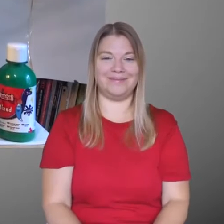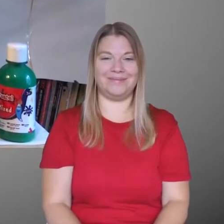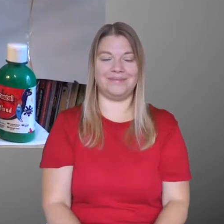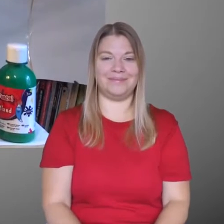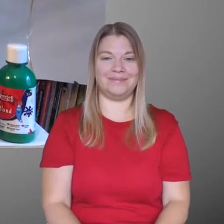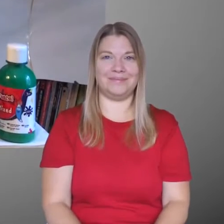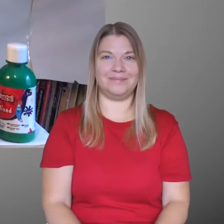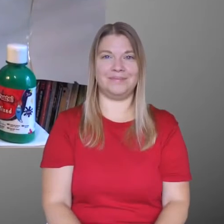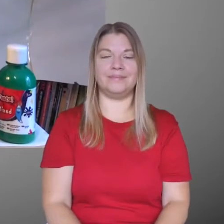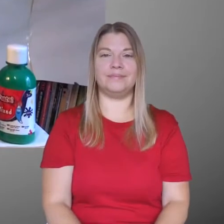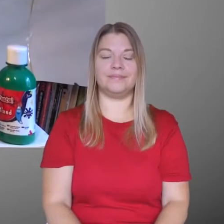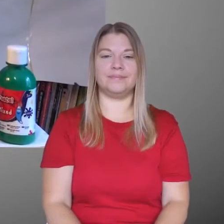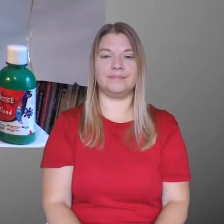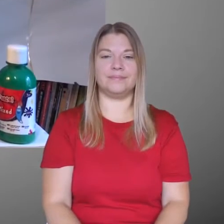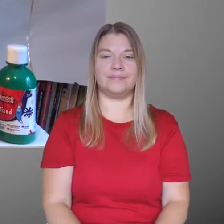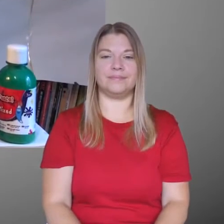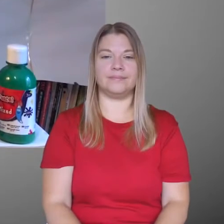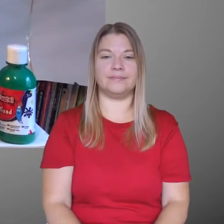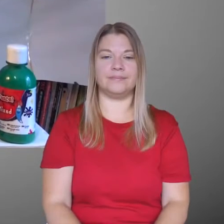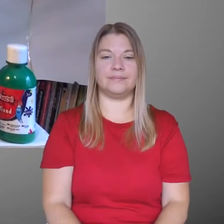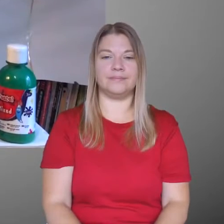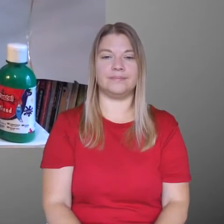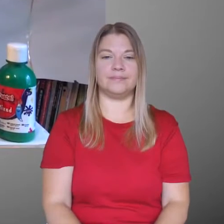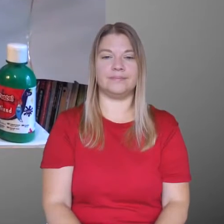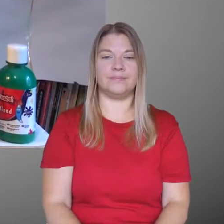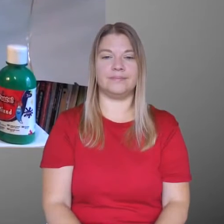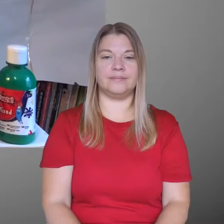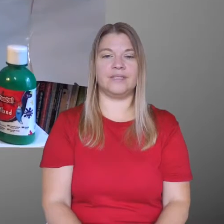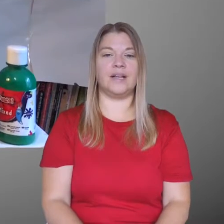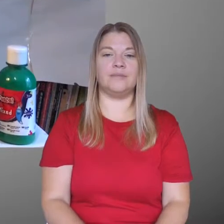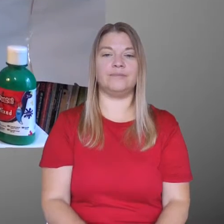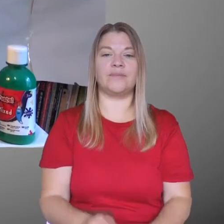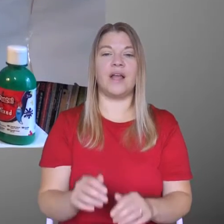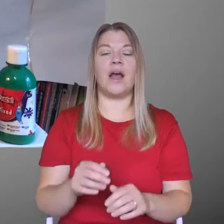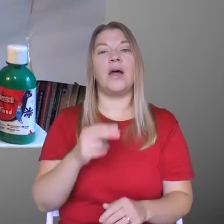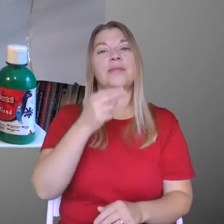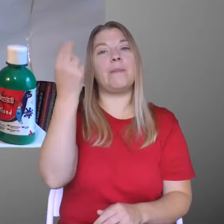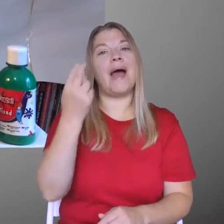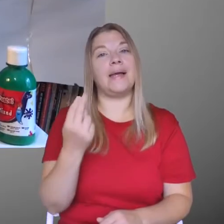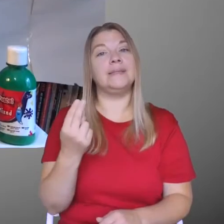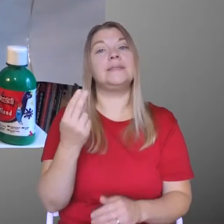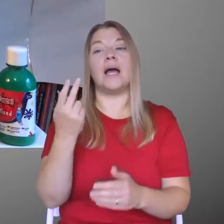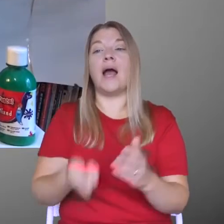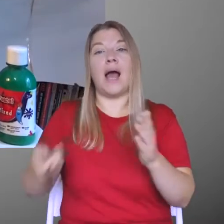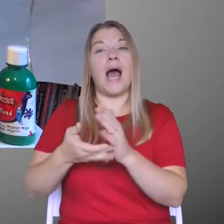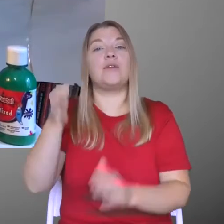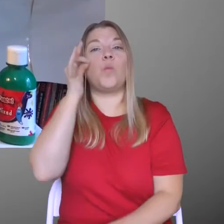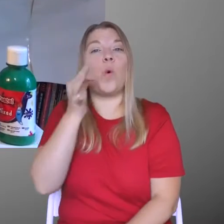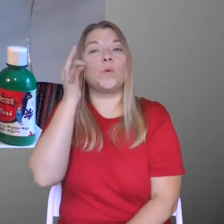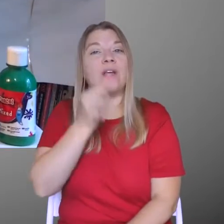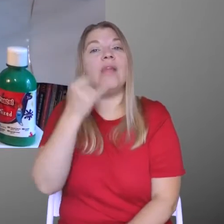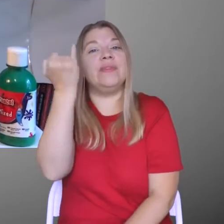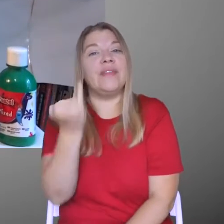And it's diluted, but it's not quite as runny as the ink, so you might need a little bit more puff